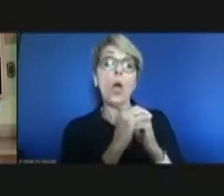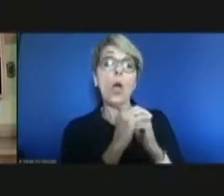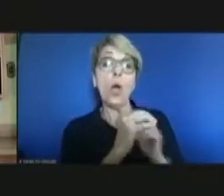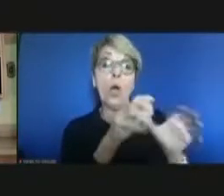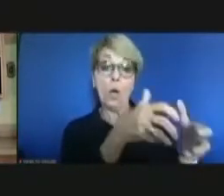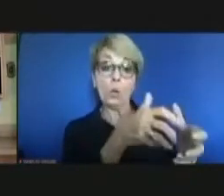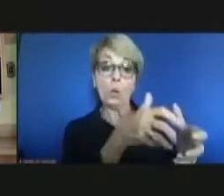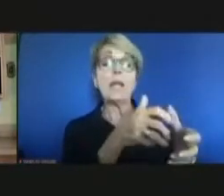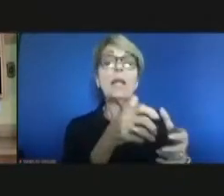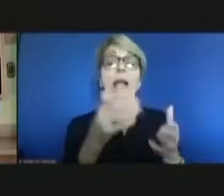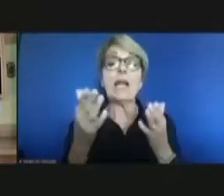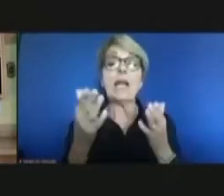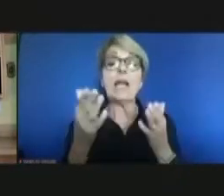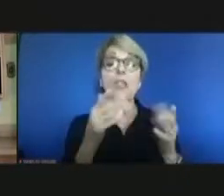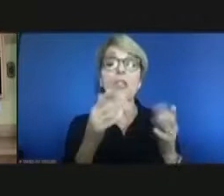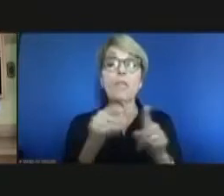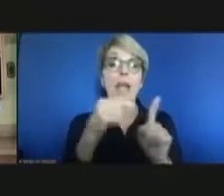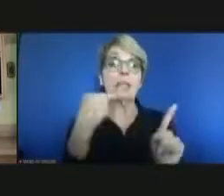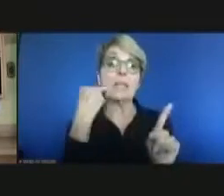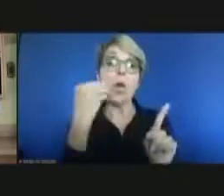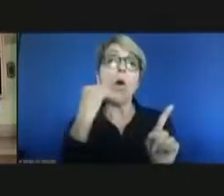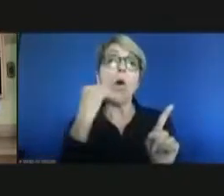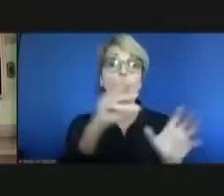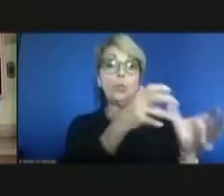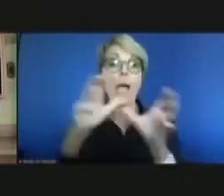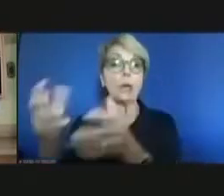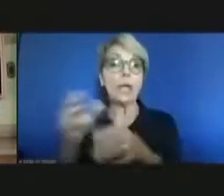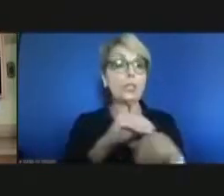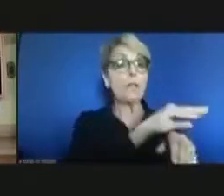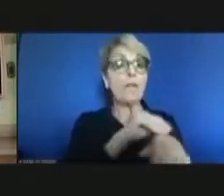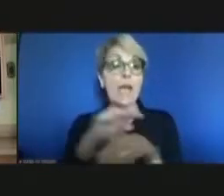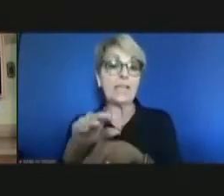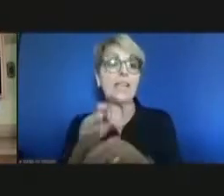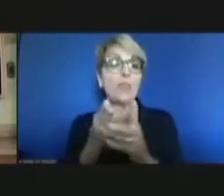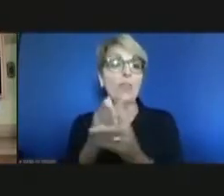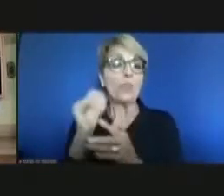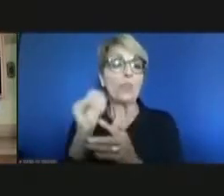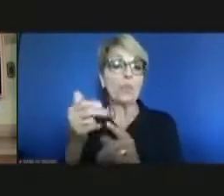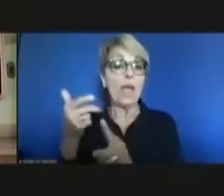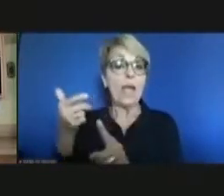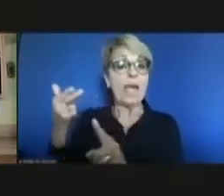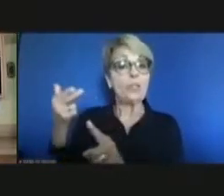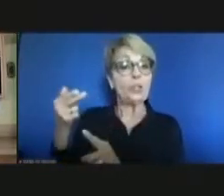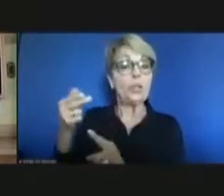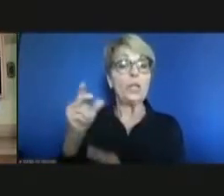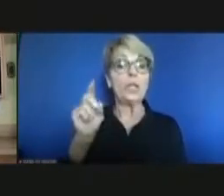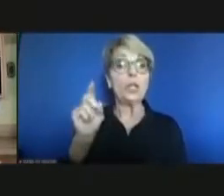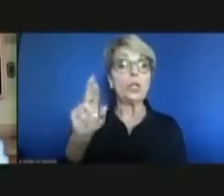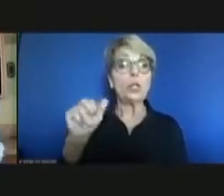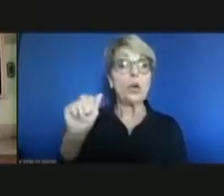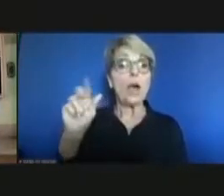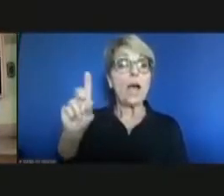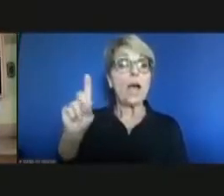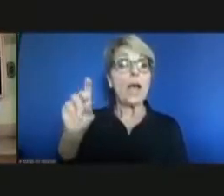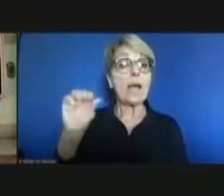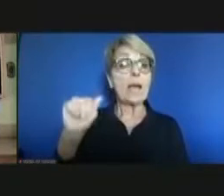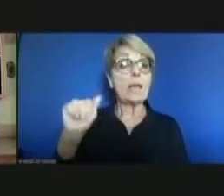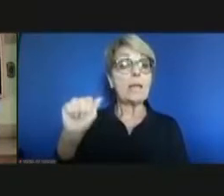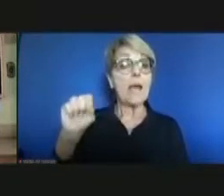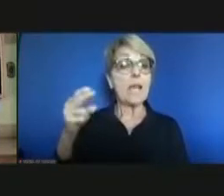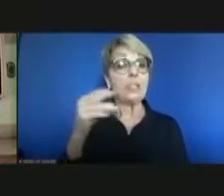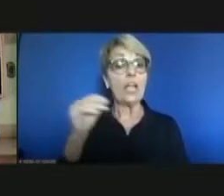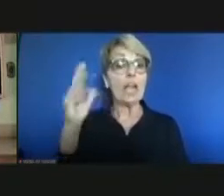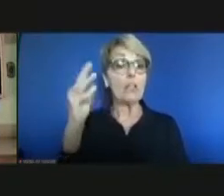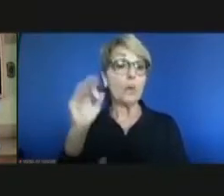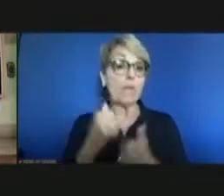two of the congregations who were affected by that shooting. Both Dor Hadash and Tree of Life have found a new home